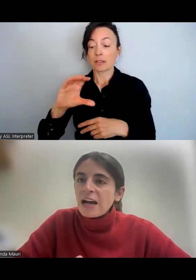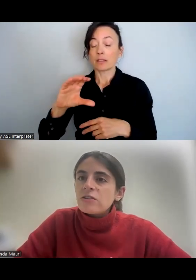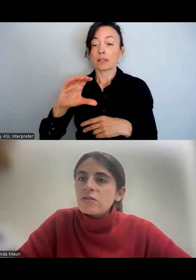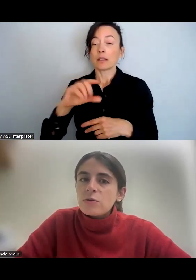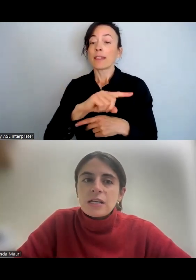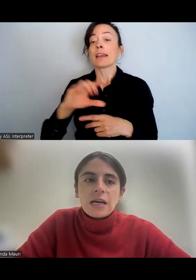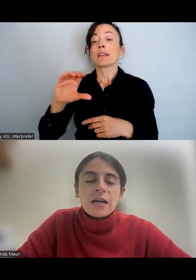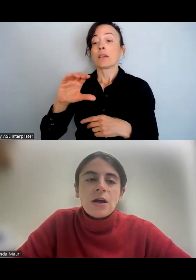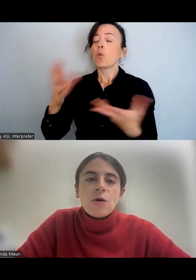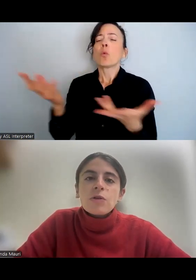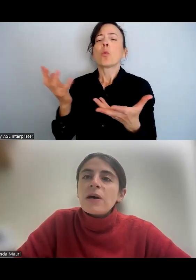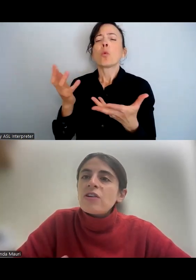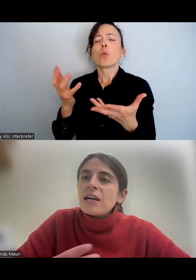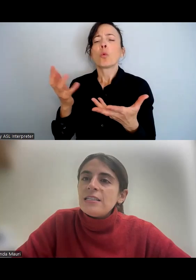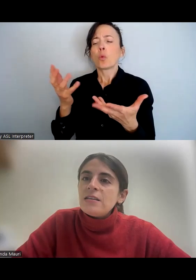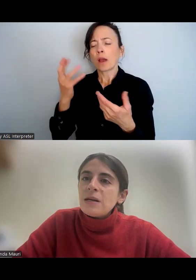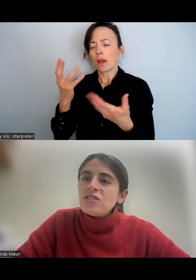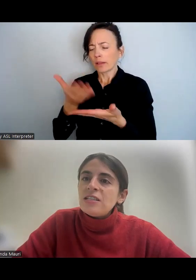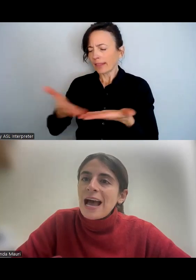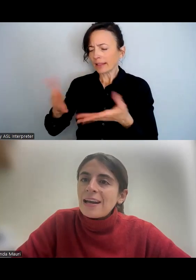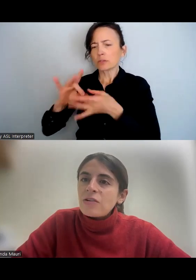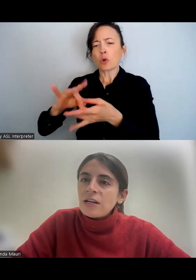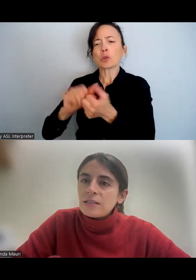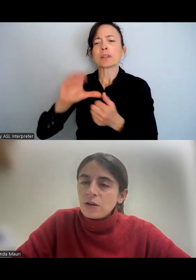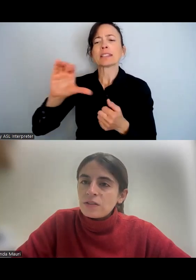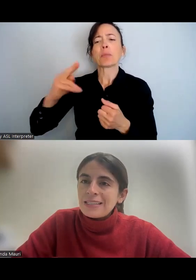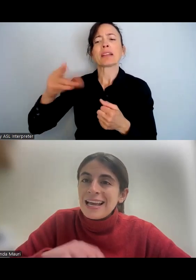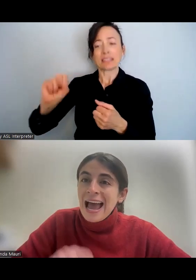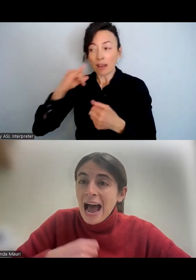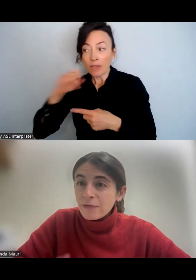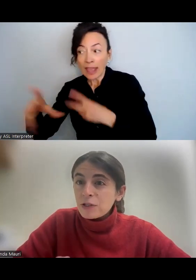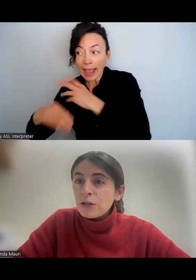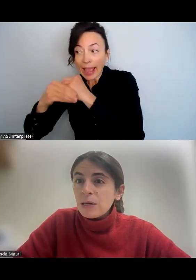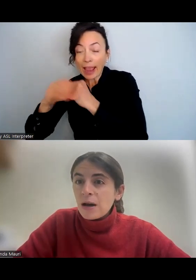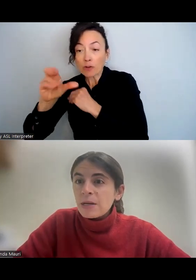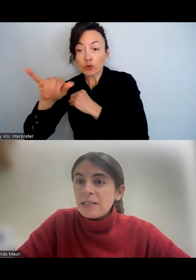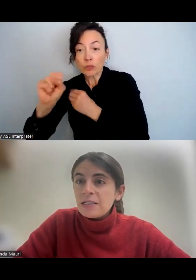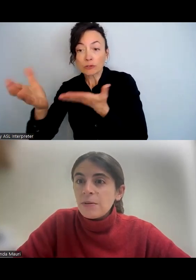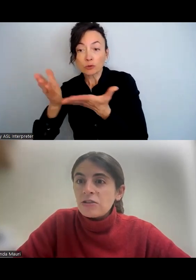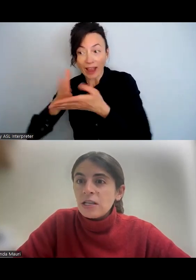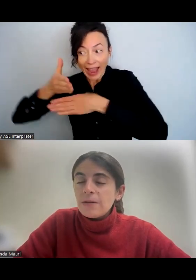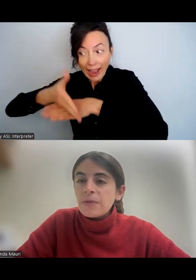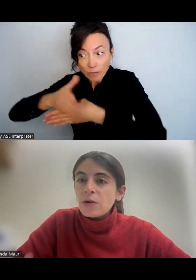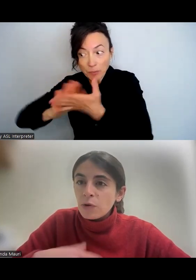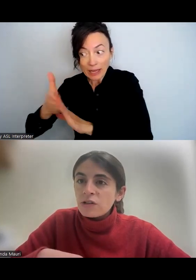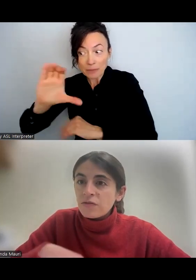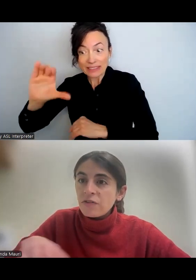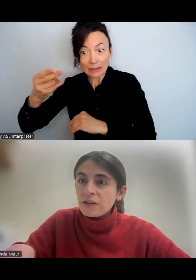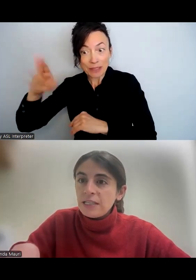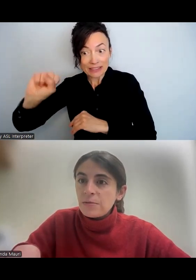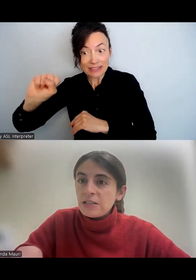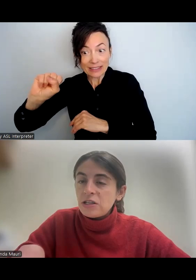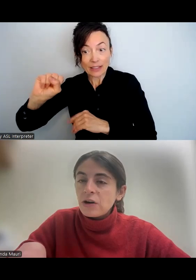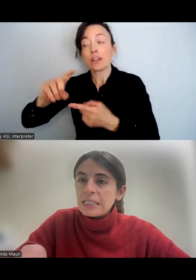were the factors associated with whether or not CCBHCs added crisis services after becoming a CCBHC in order to